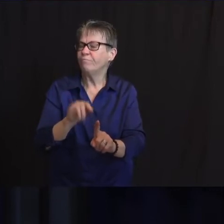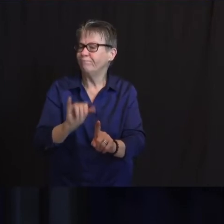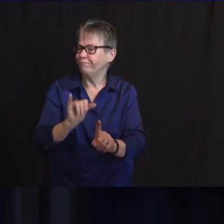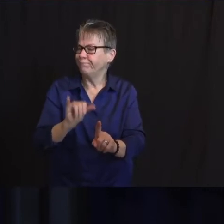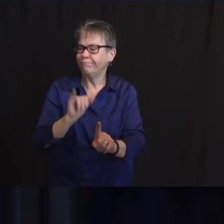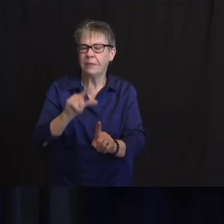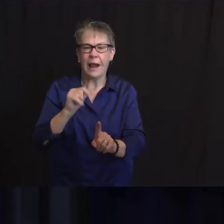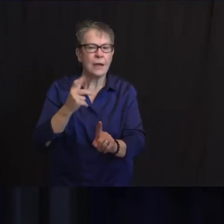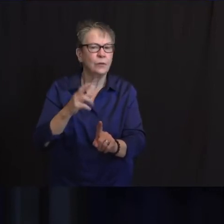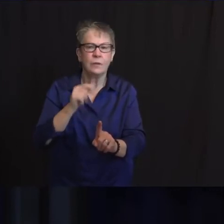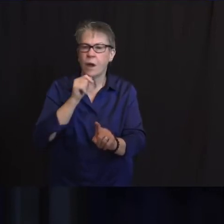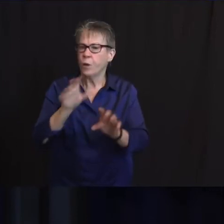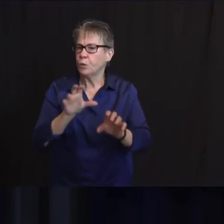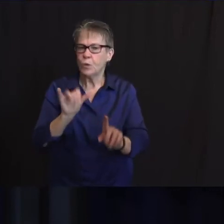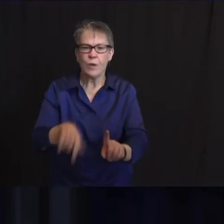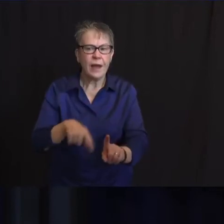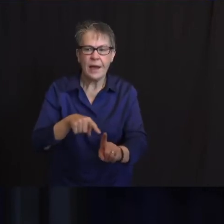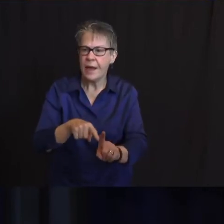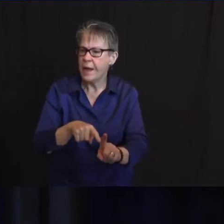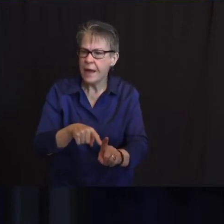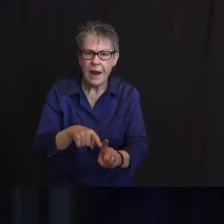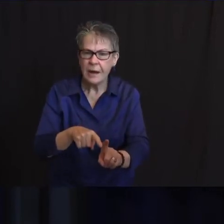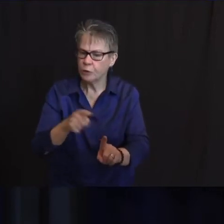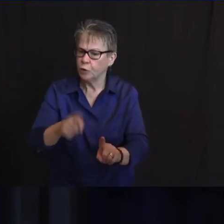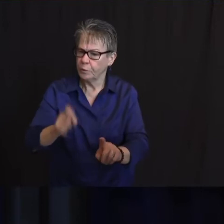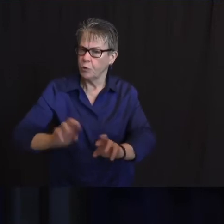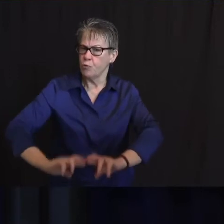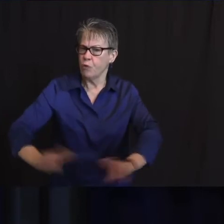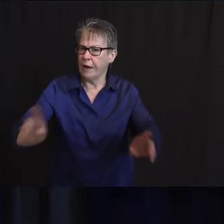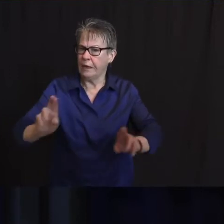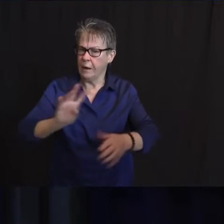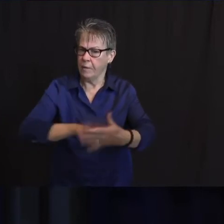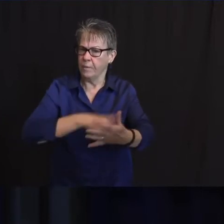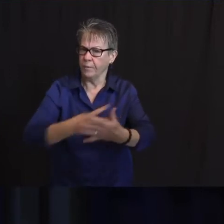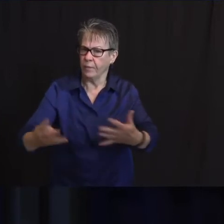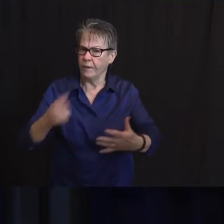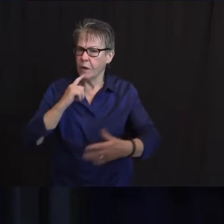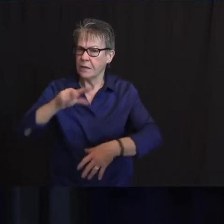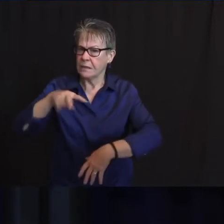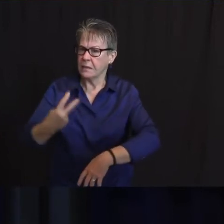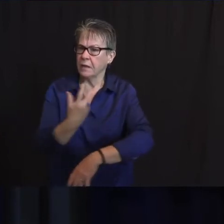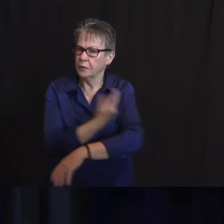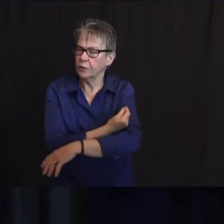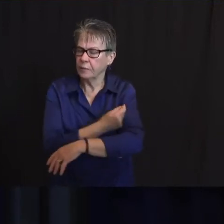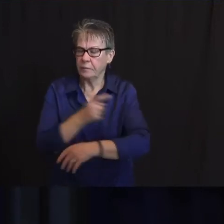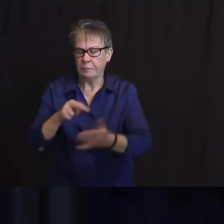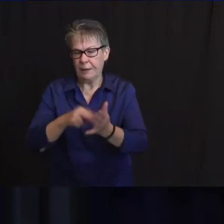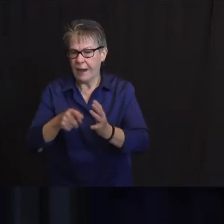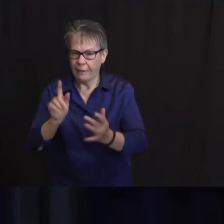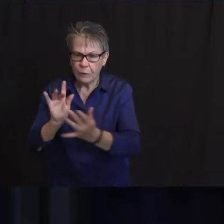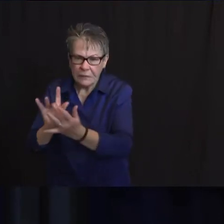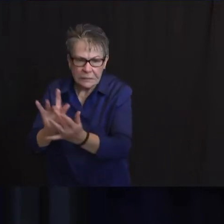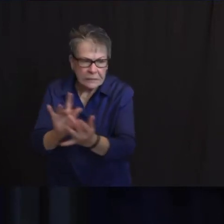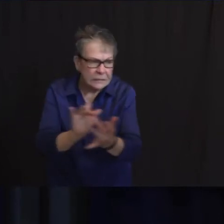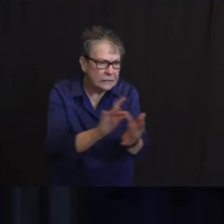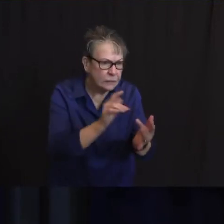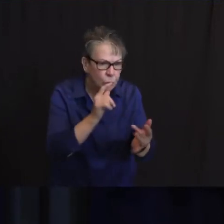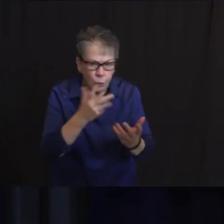will be contacted for appointment scheduling for their second dose. Additionally, the second